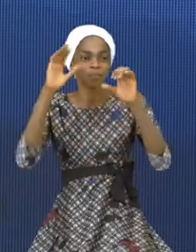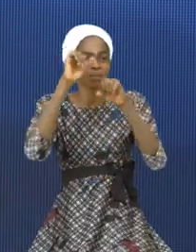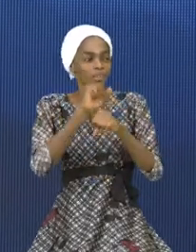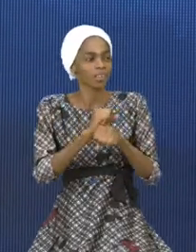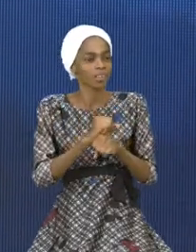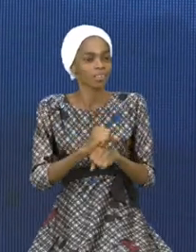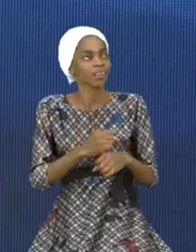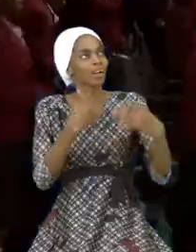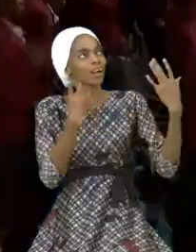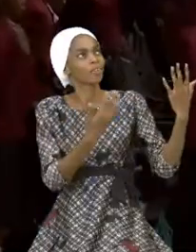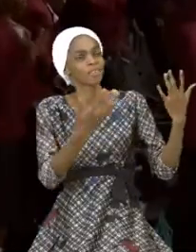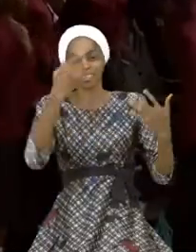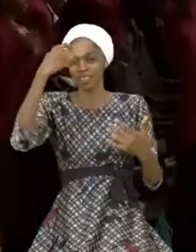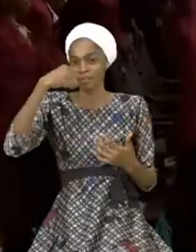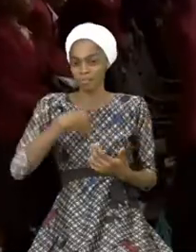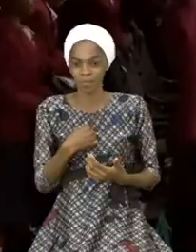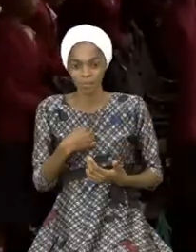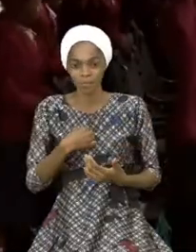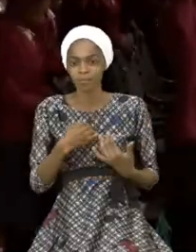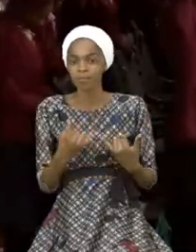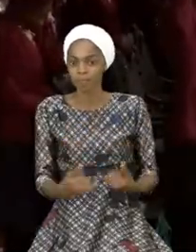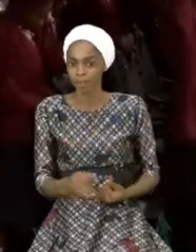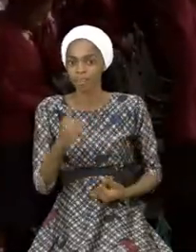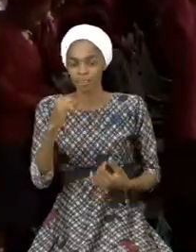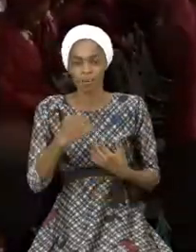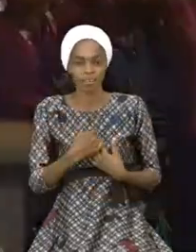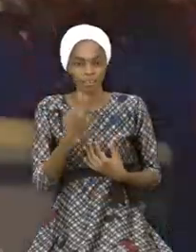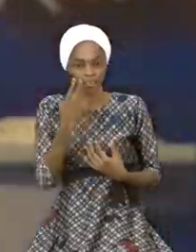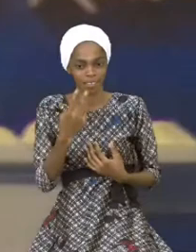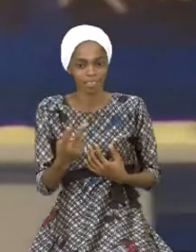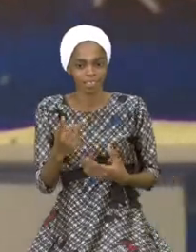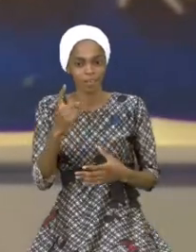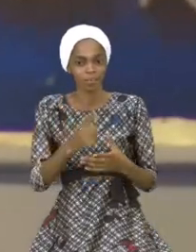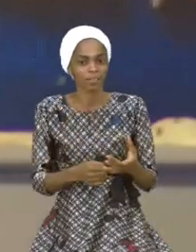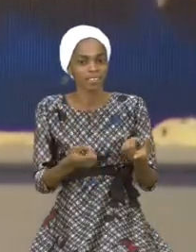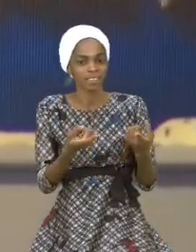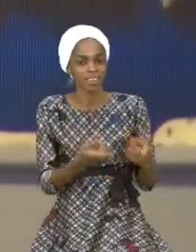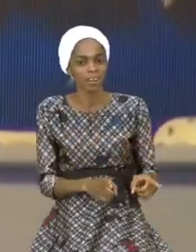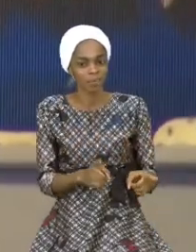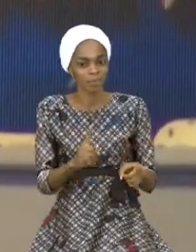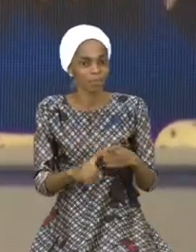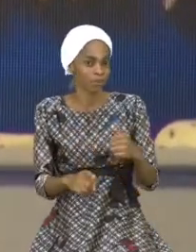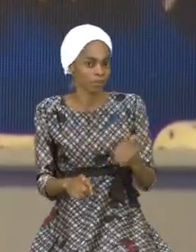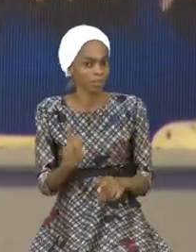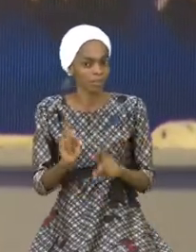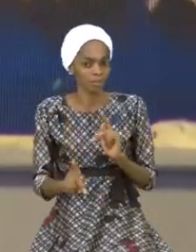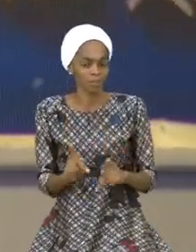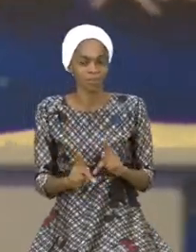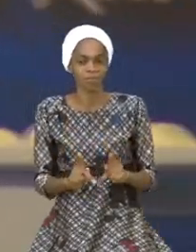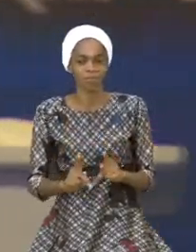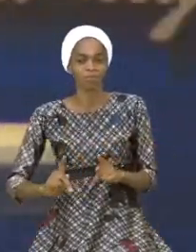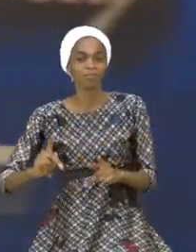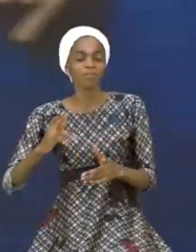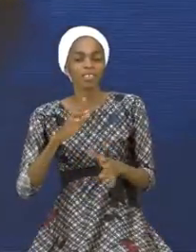Awaiting me. Now, you've seen what happened to other people at